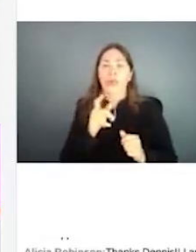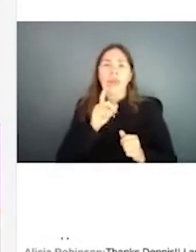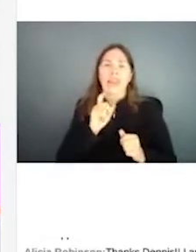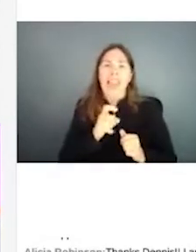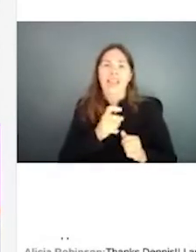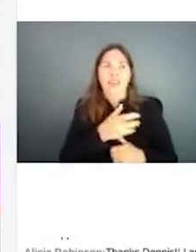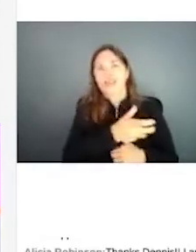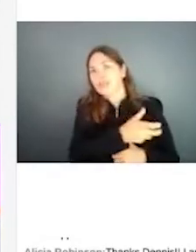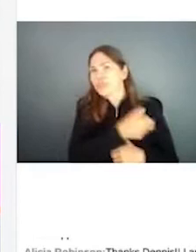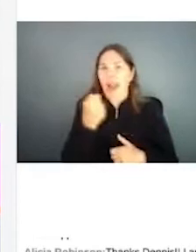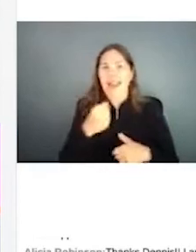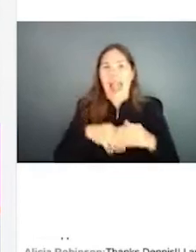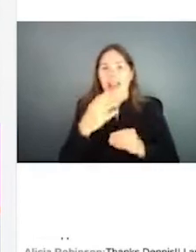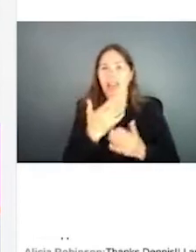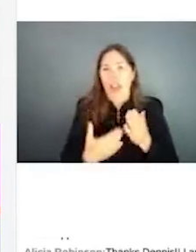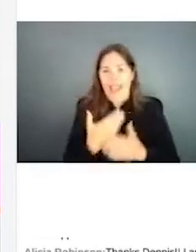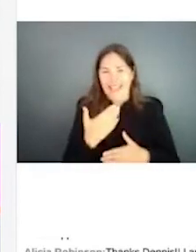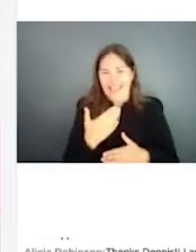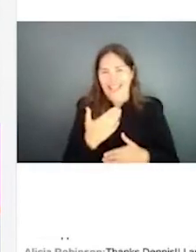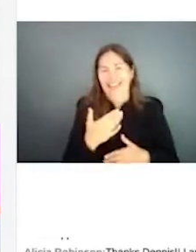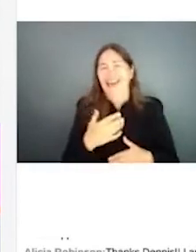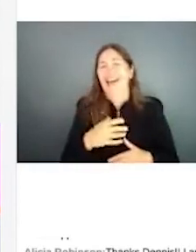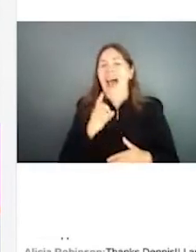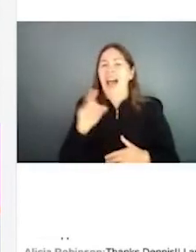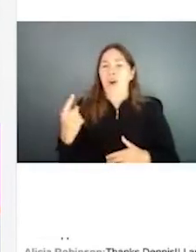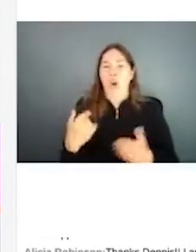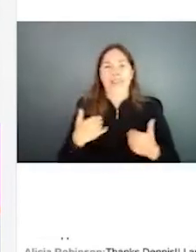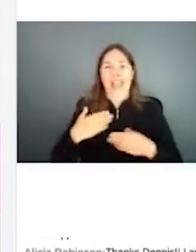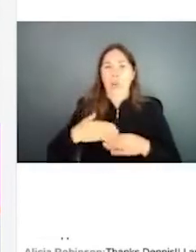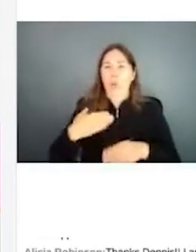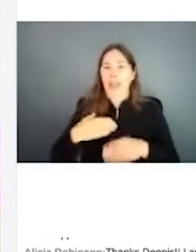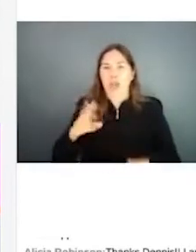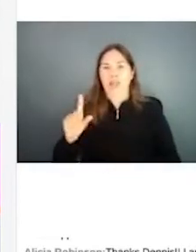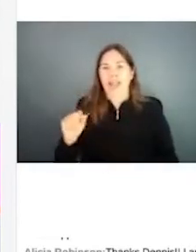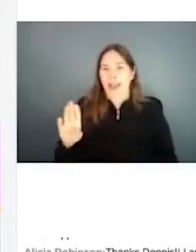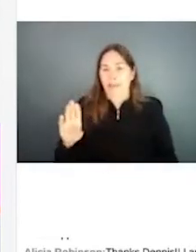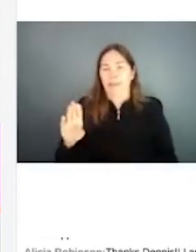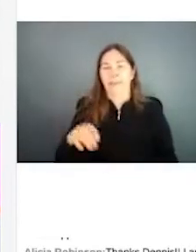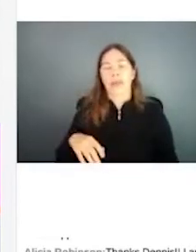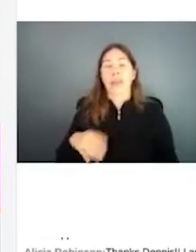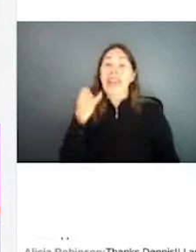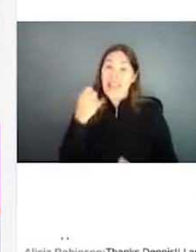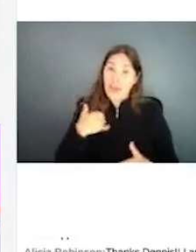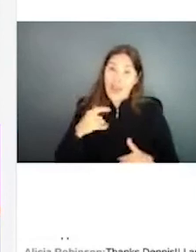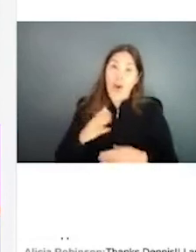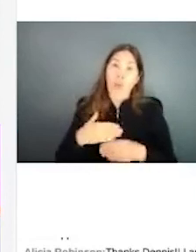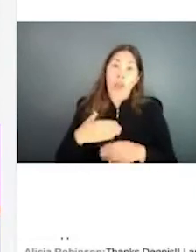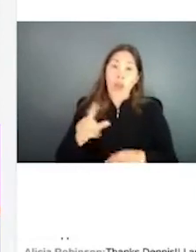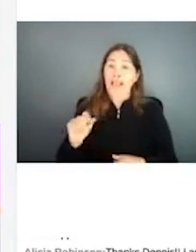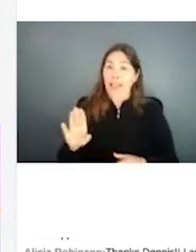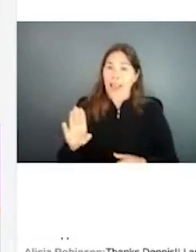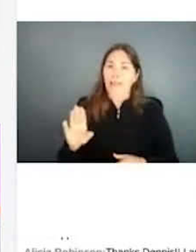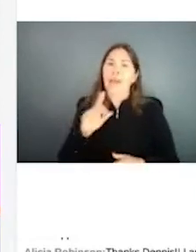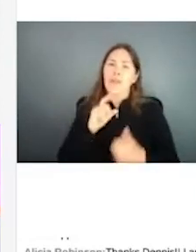of their hands. I've always had a Windows lab. I will say that if you have a Windows lab, to me